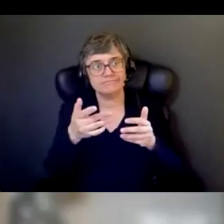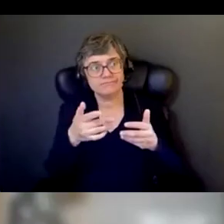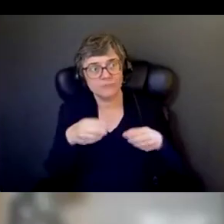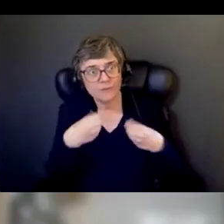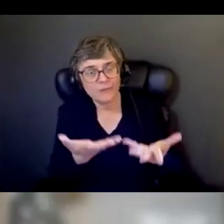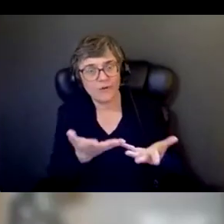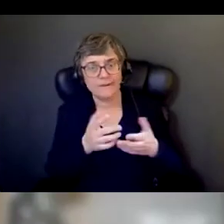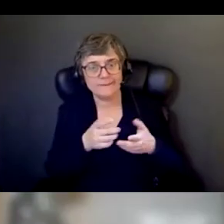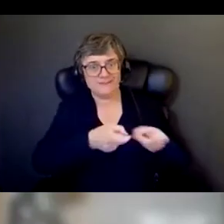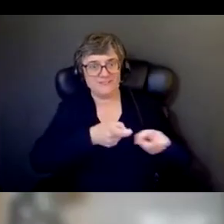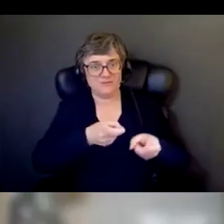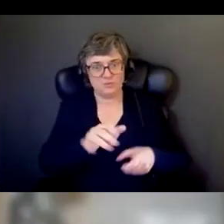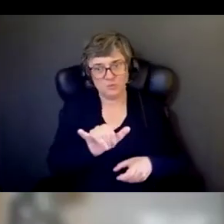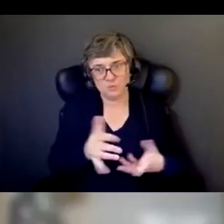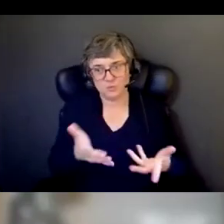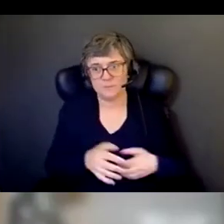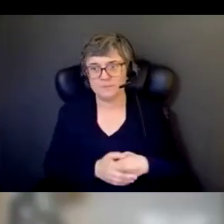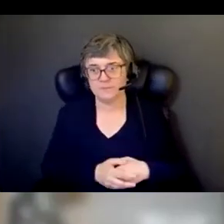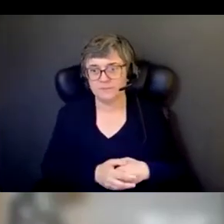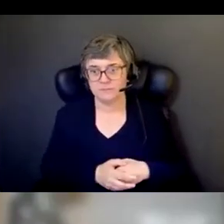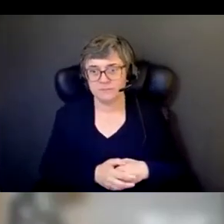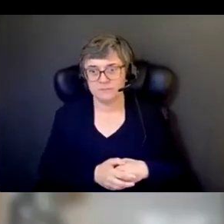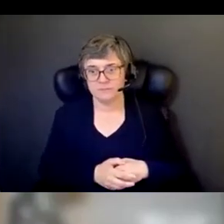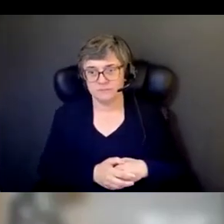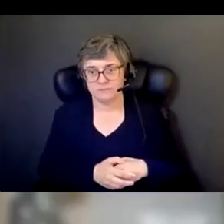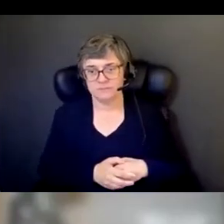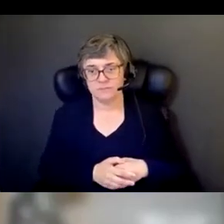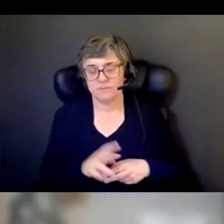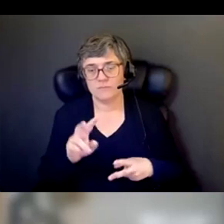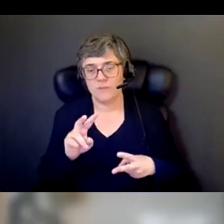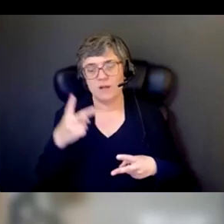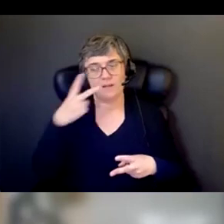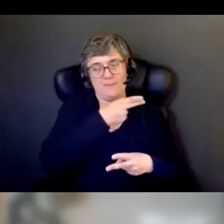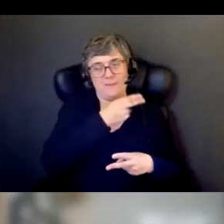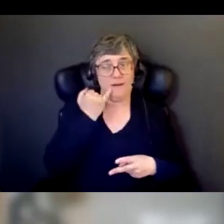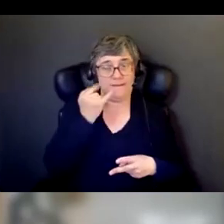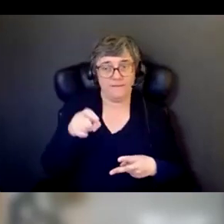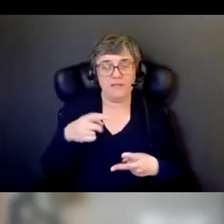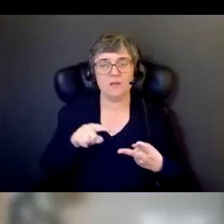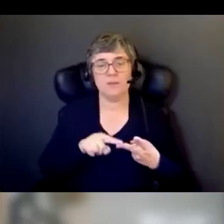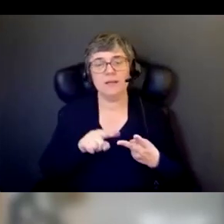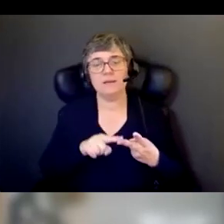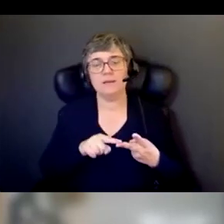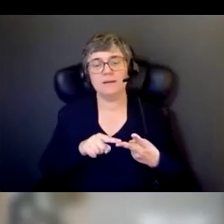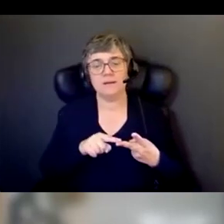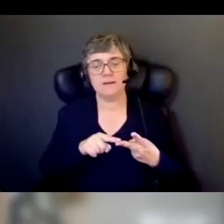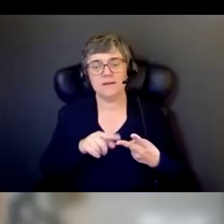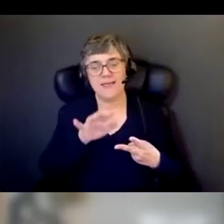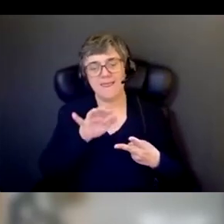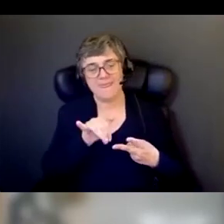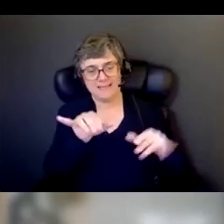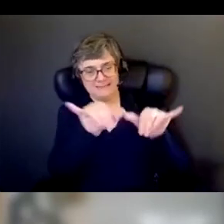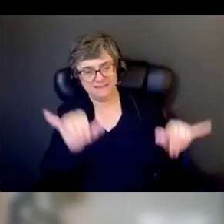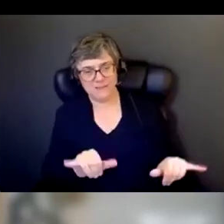cut me off if I'm taking too much time. But the second point is about why this is invisible to professionals. So when a person